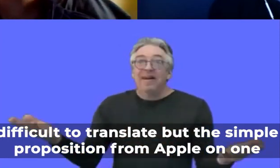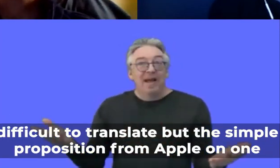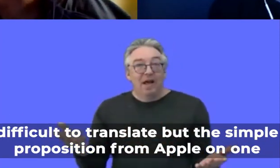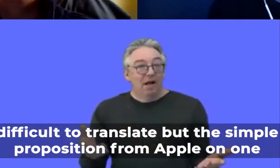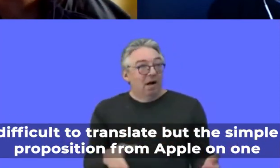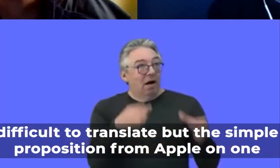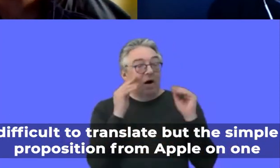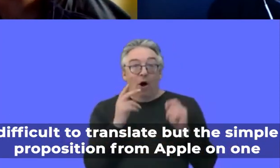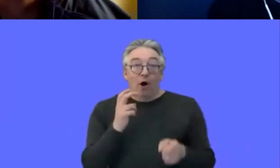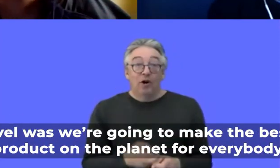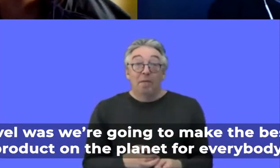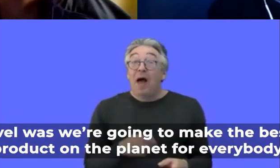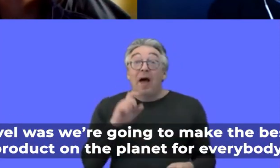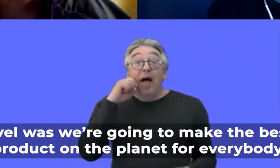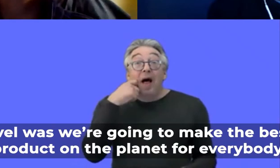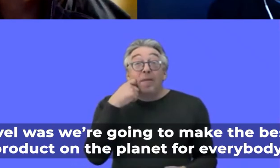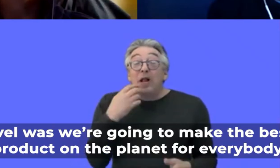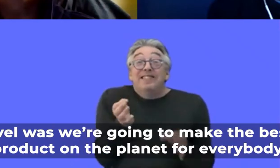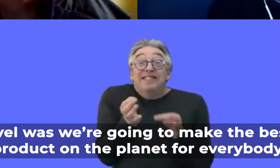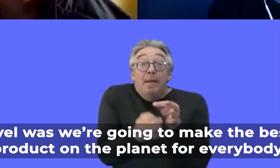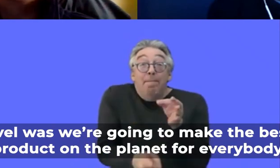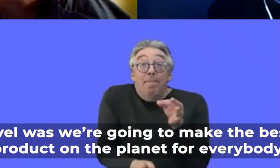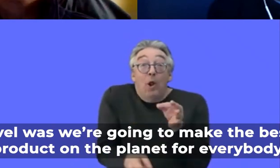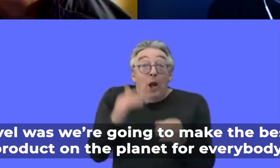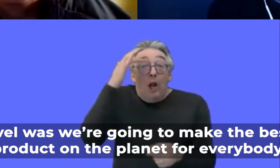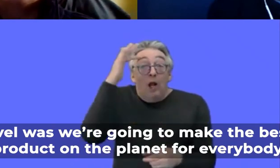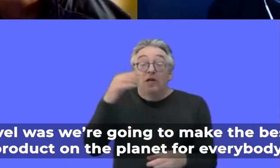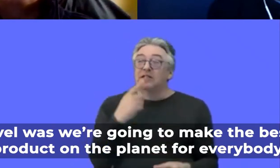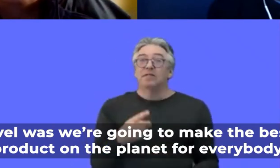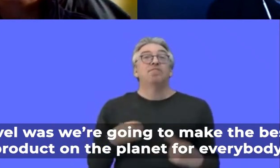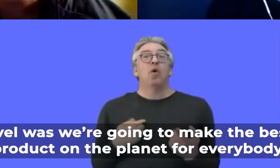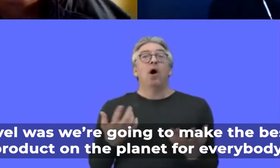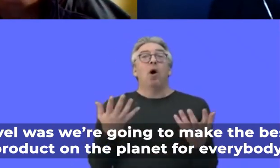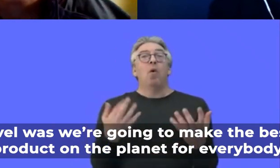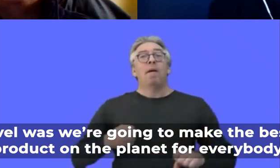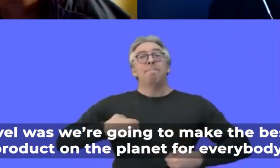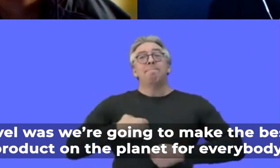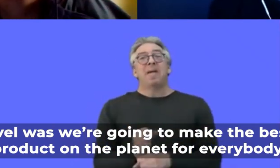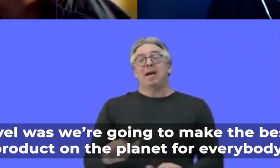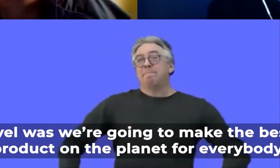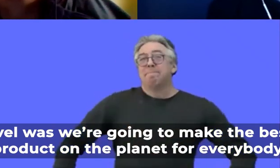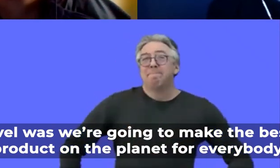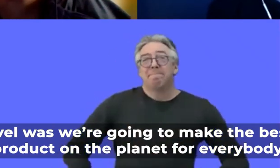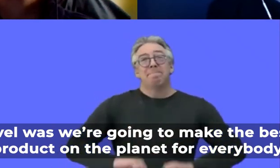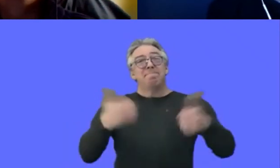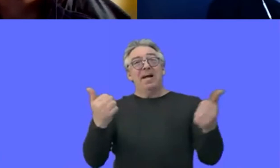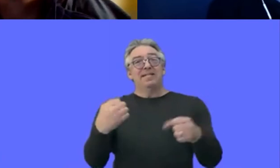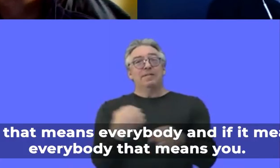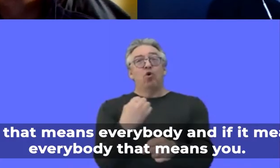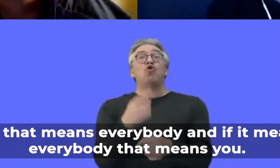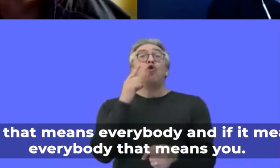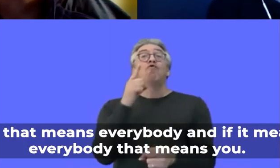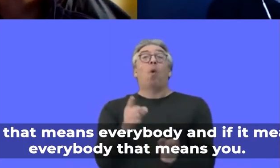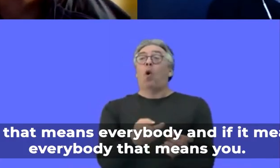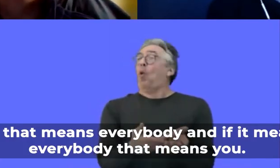simple proposition from Apple on one level was, we're going to make the best product on the planet for everybody.